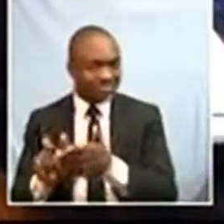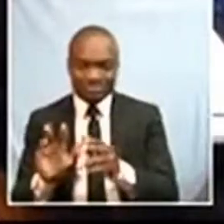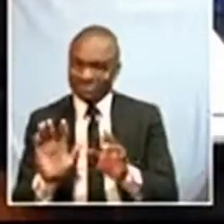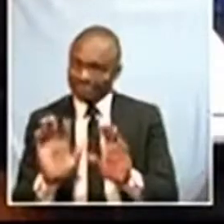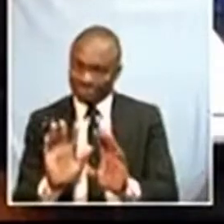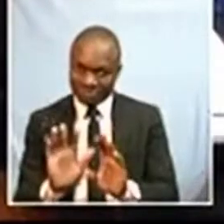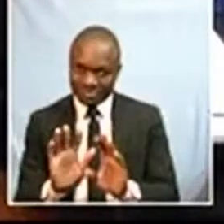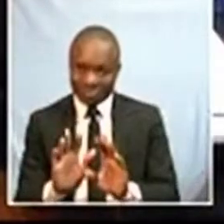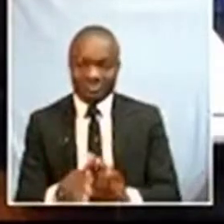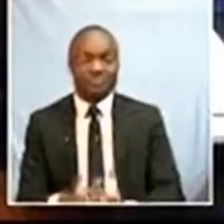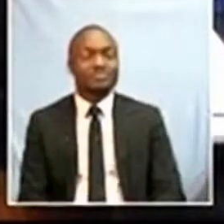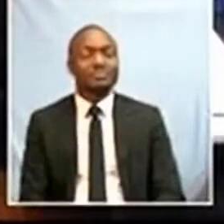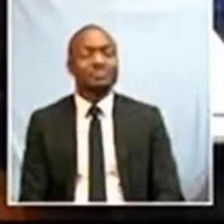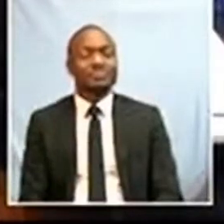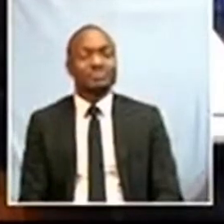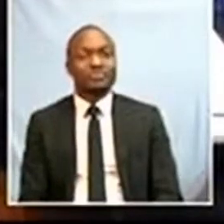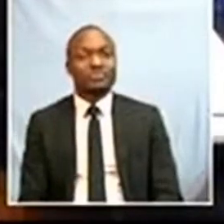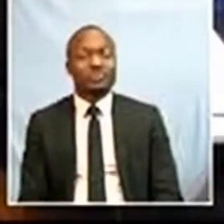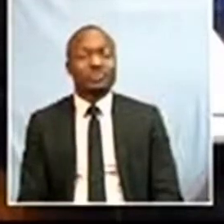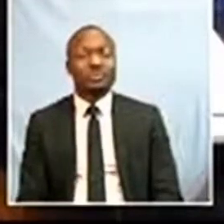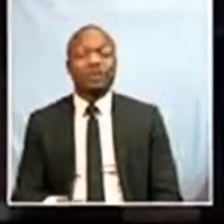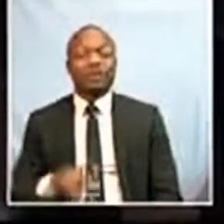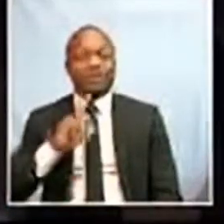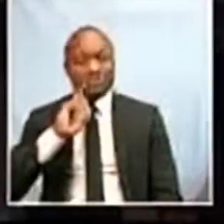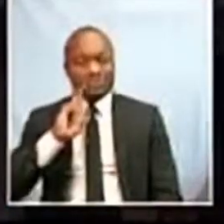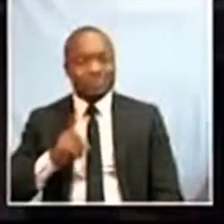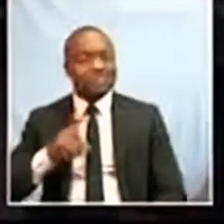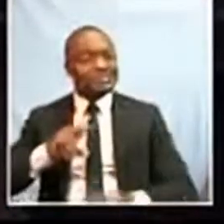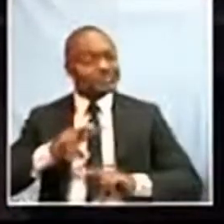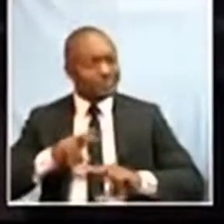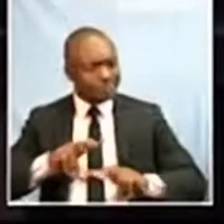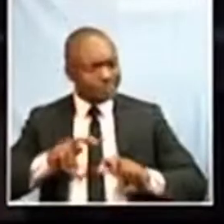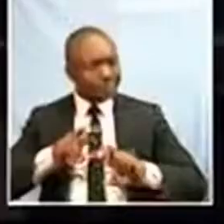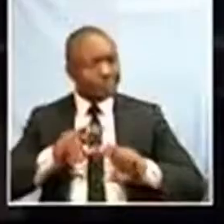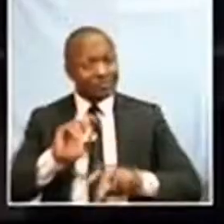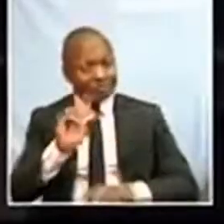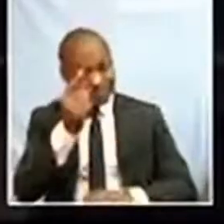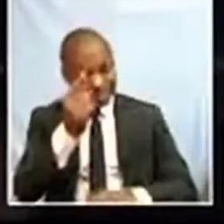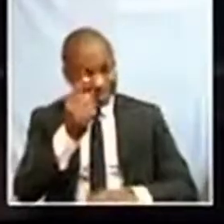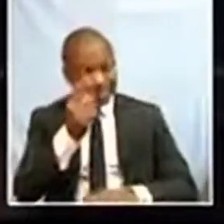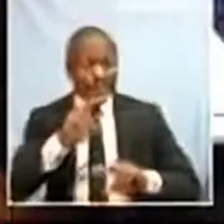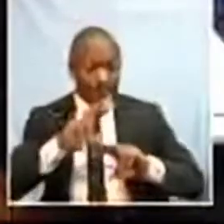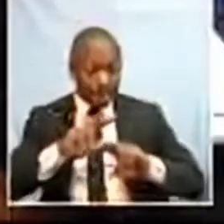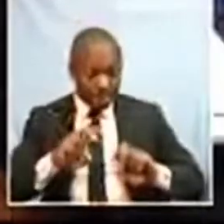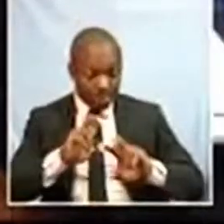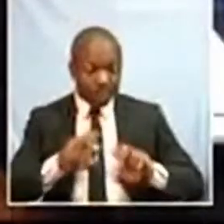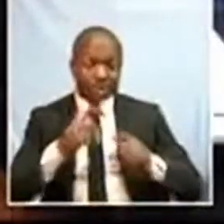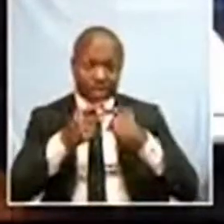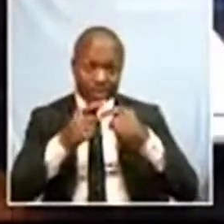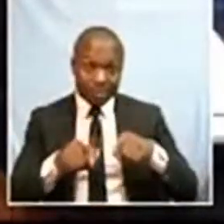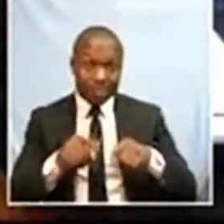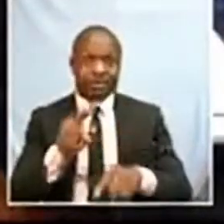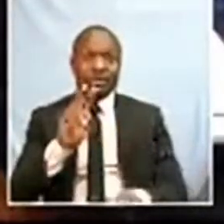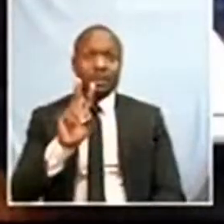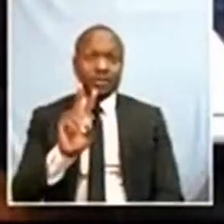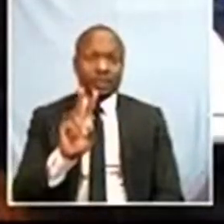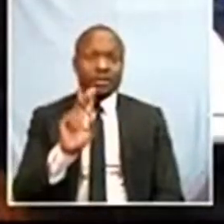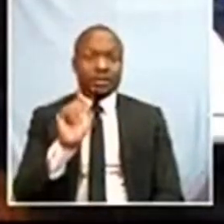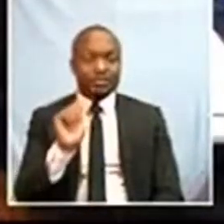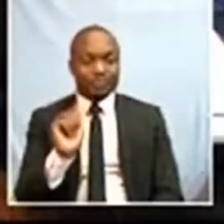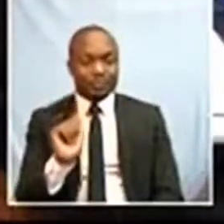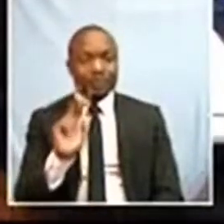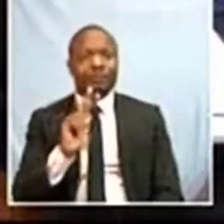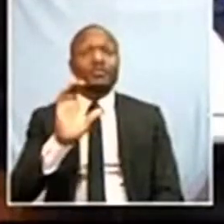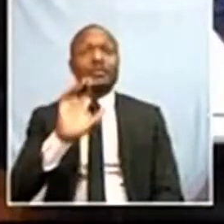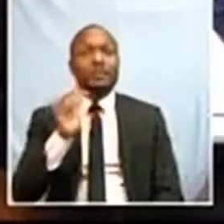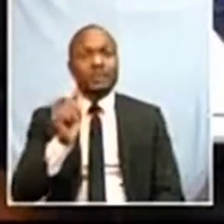outrightly. Due diligence has to be done. And so in the due diligence we did at Vavika, some lessons have been picked